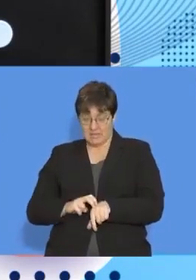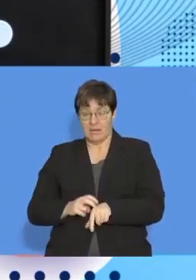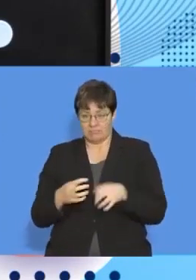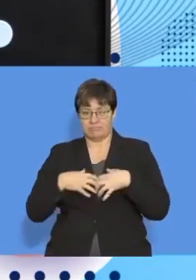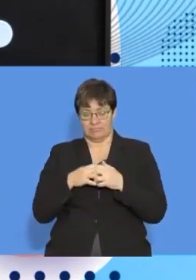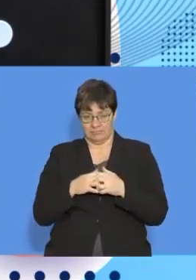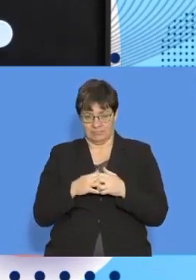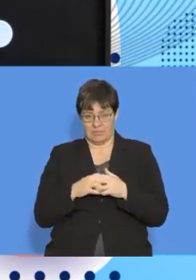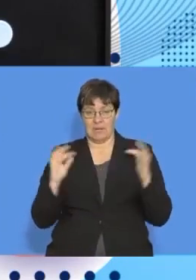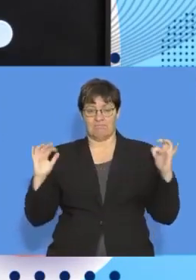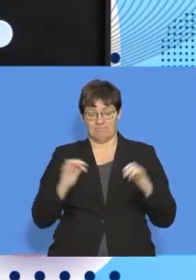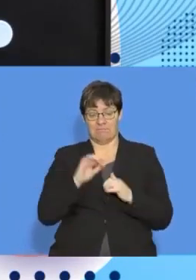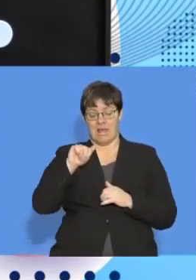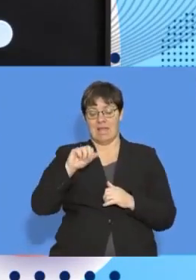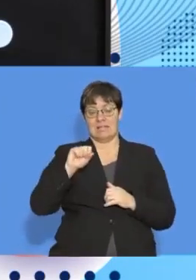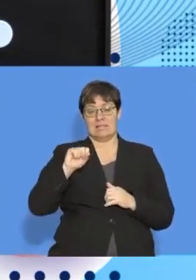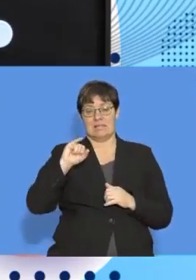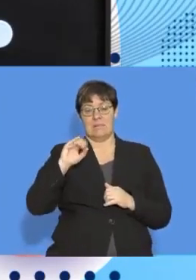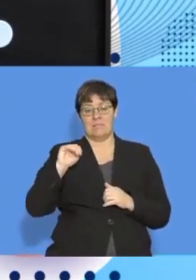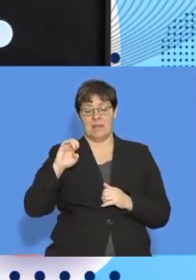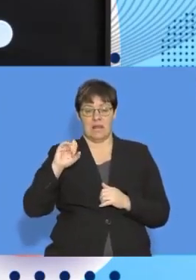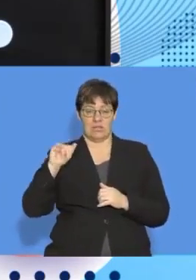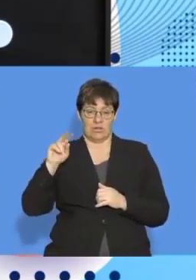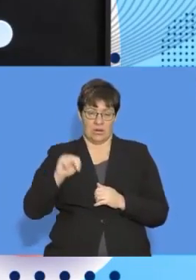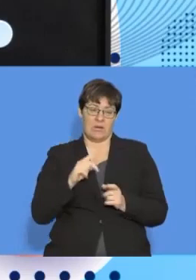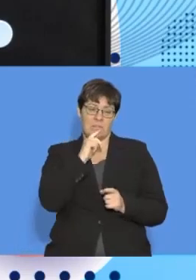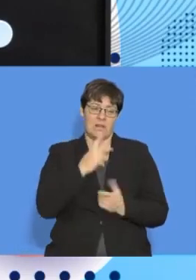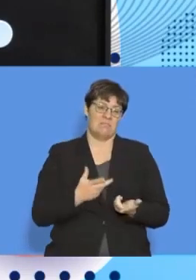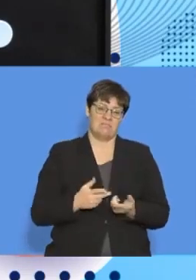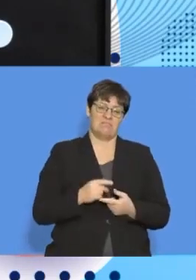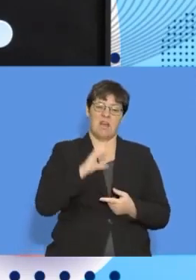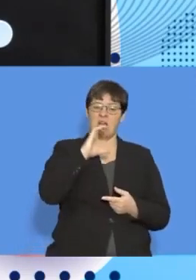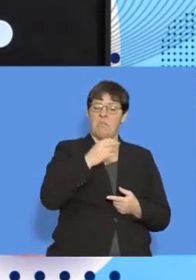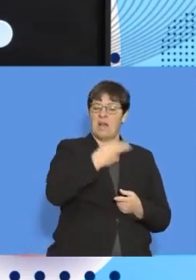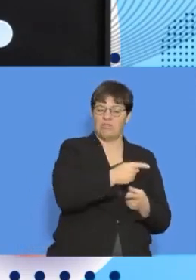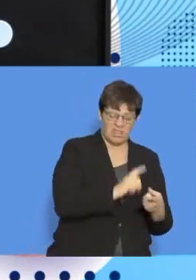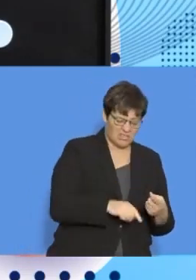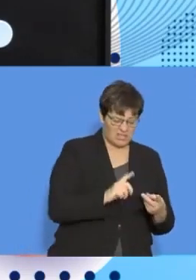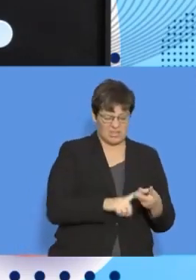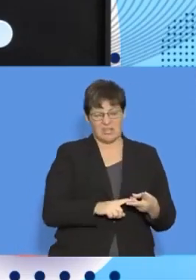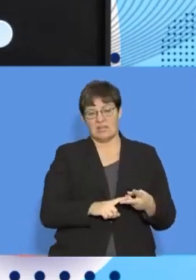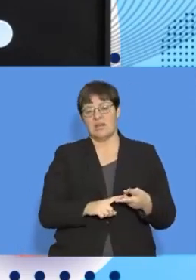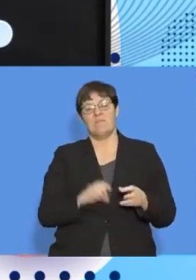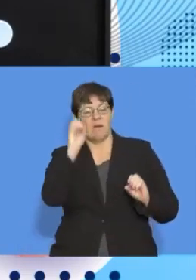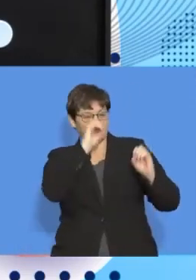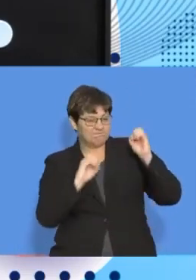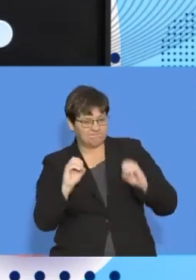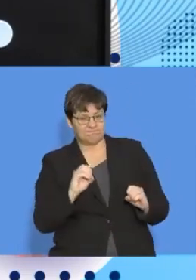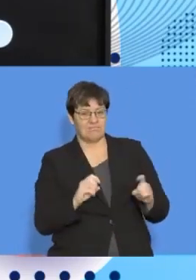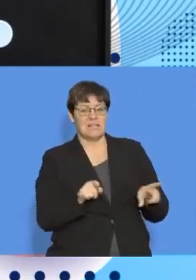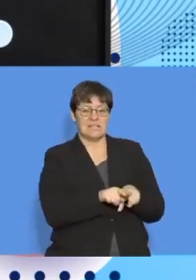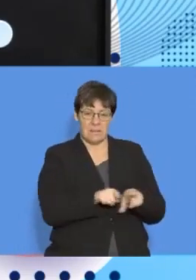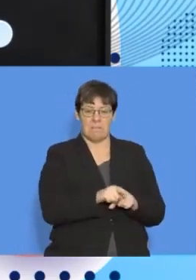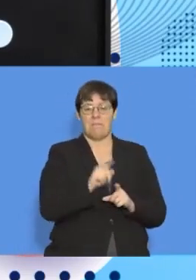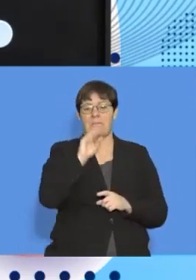what assimilation means. And so it does that with the carbohydrates, where it breaks them down into the simple monomers. It does that with